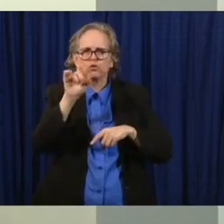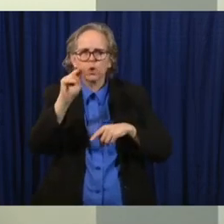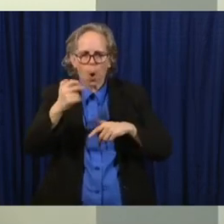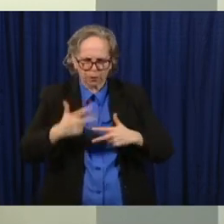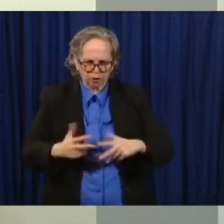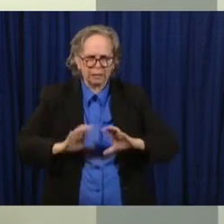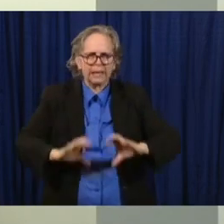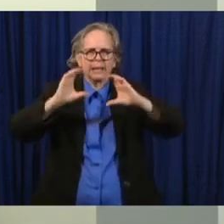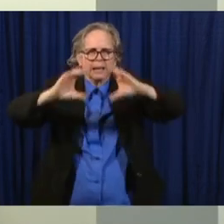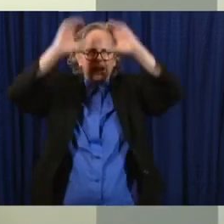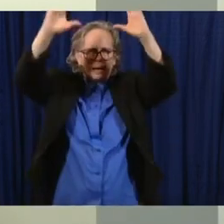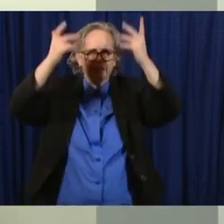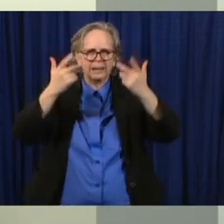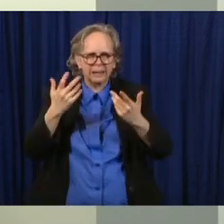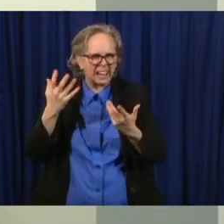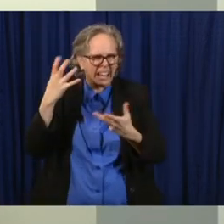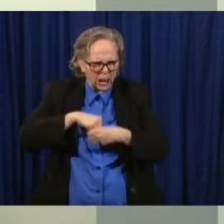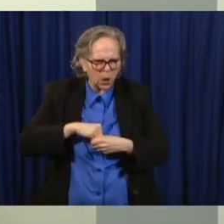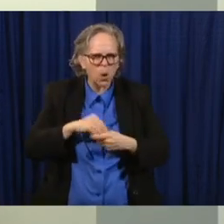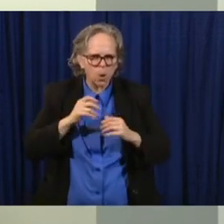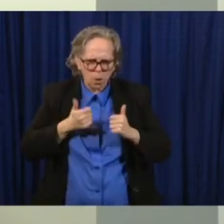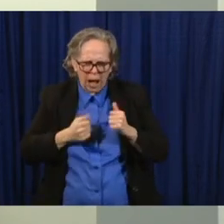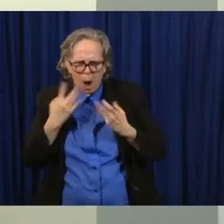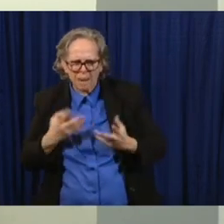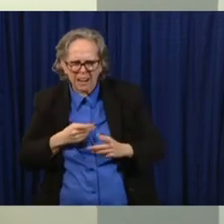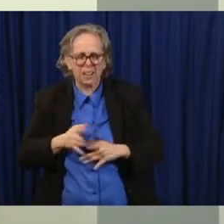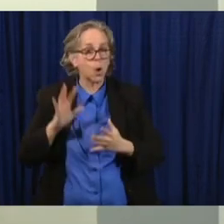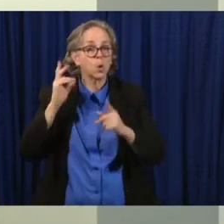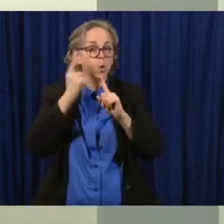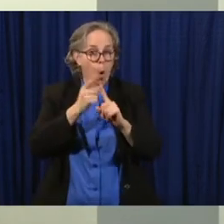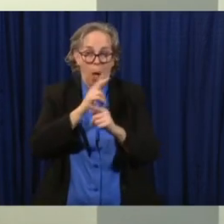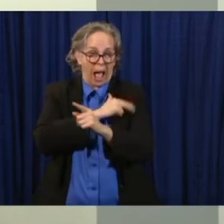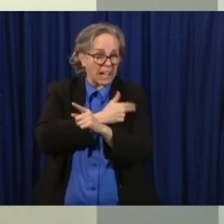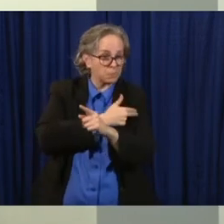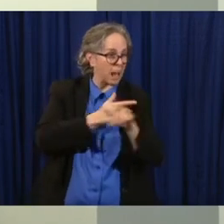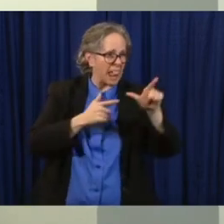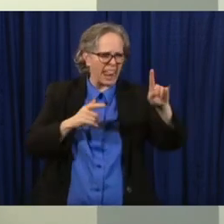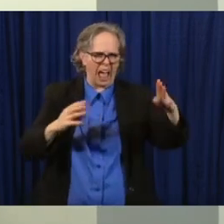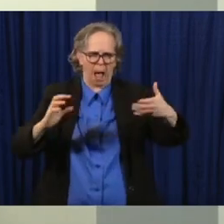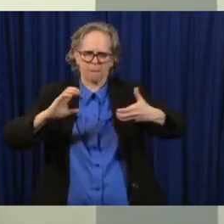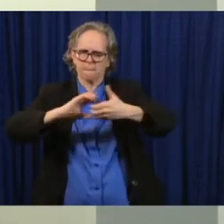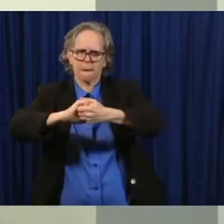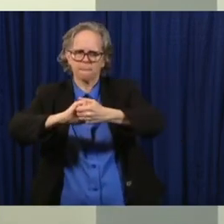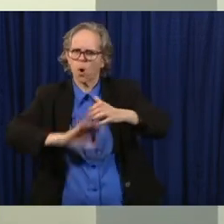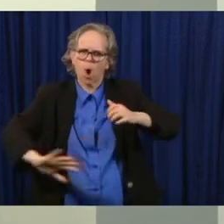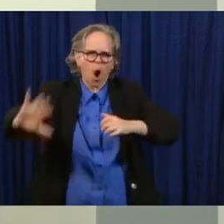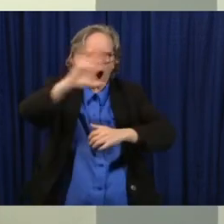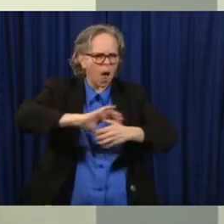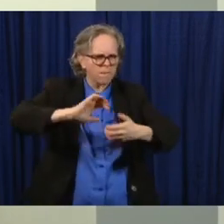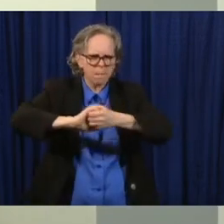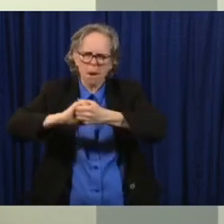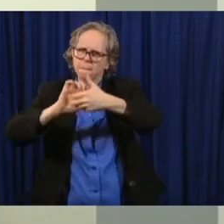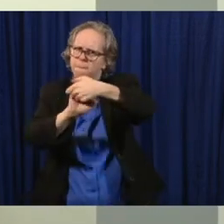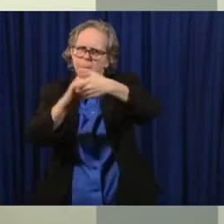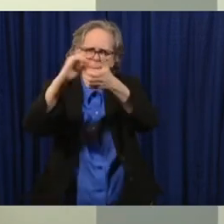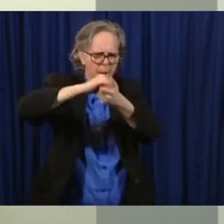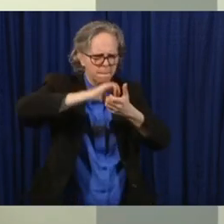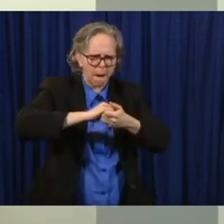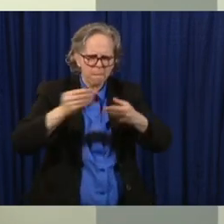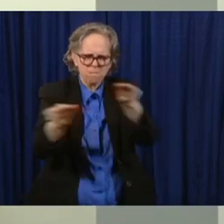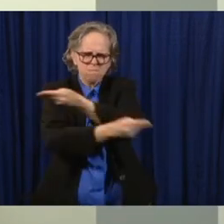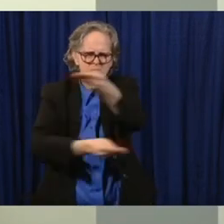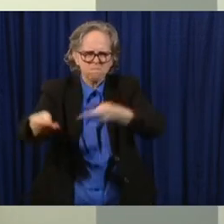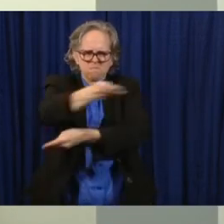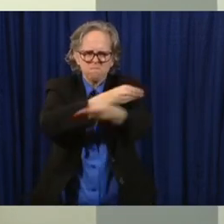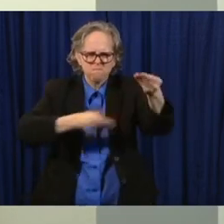and labs are working together all over the state. So if there is this flare-up in one place where we just have to get those